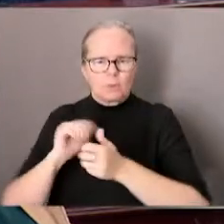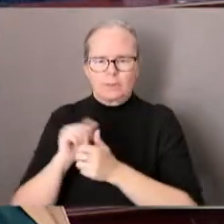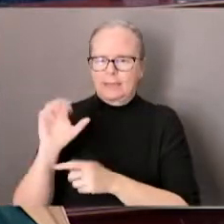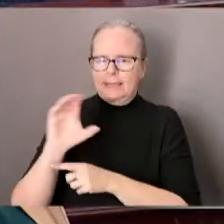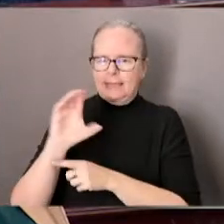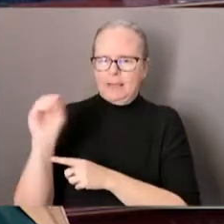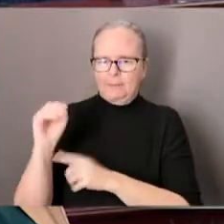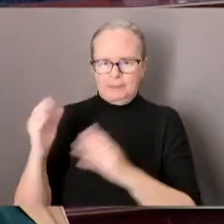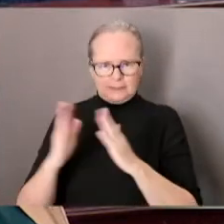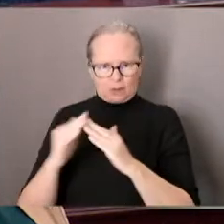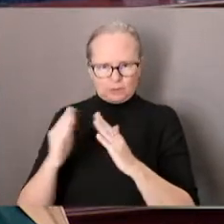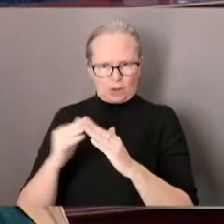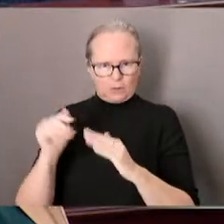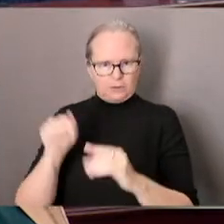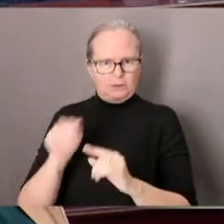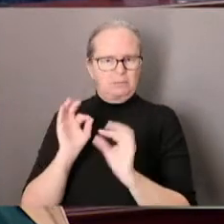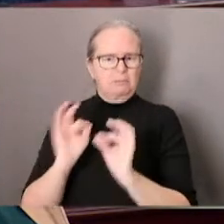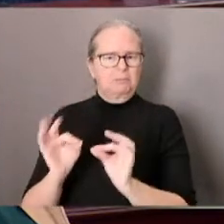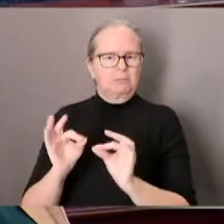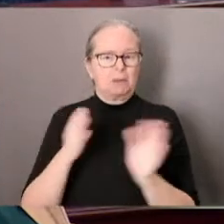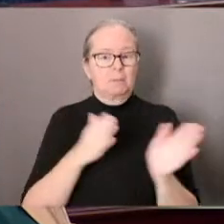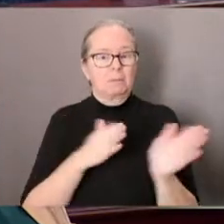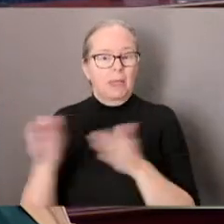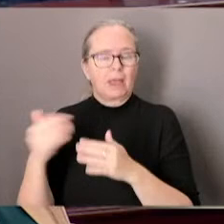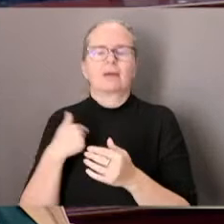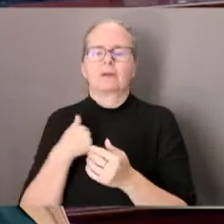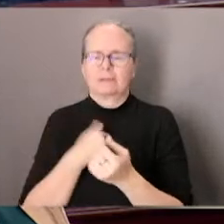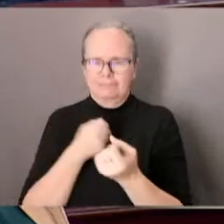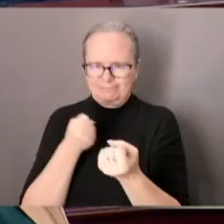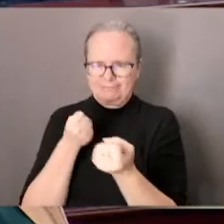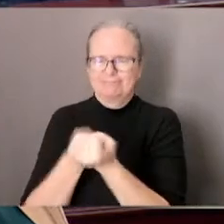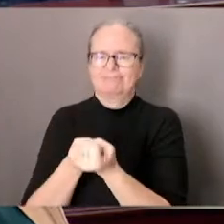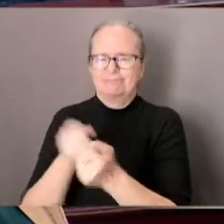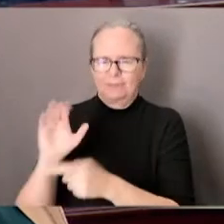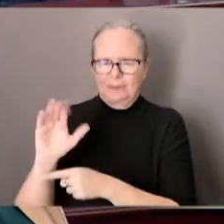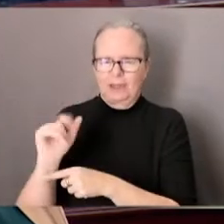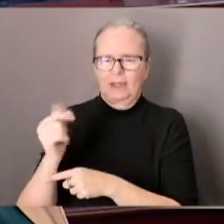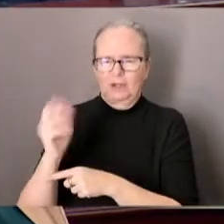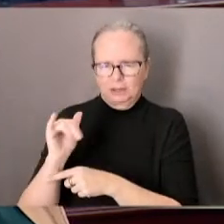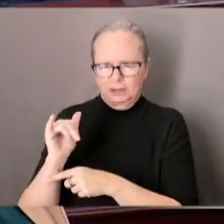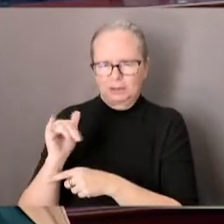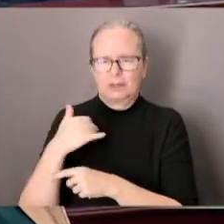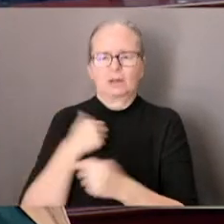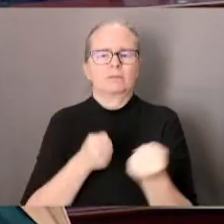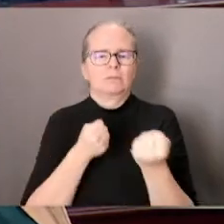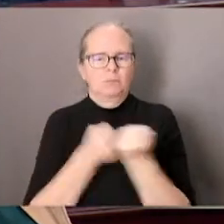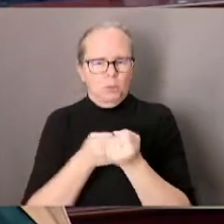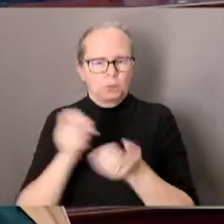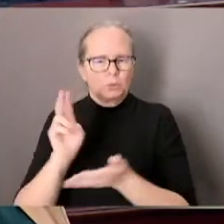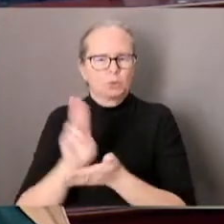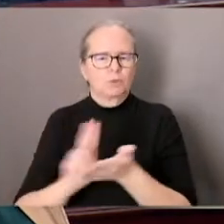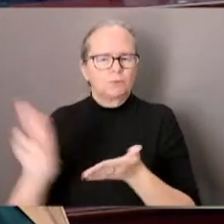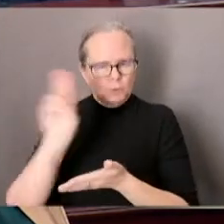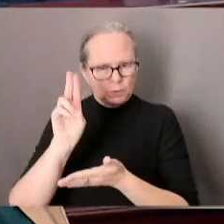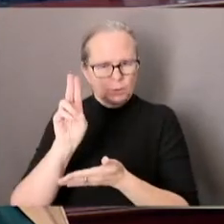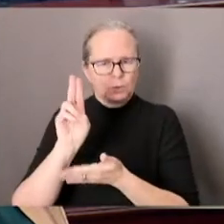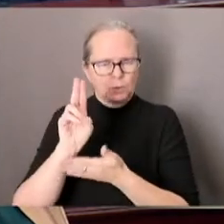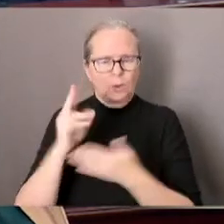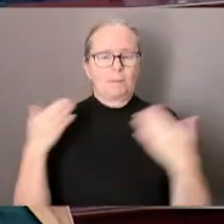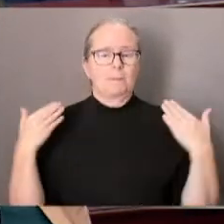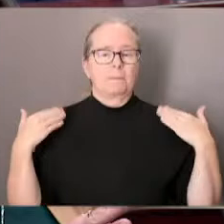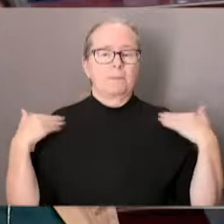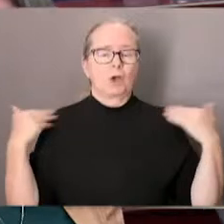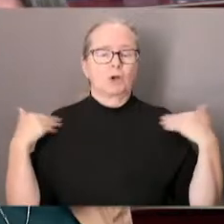Calgary post-secondary institutions and Calgary in general will the advanced education rise and endorse this vital project that we're